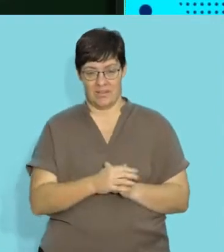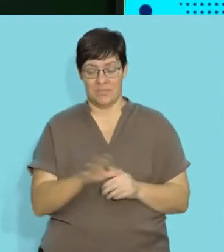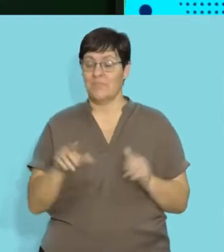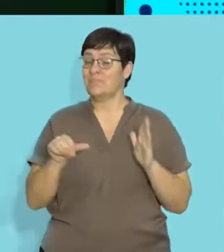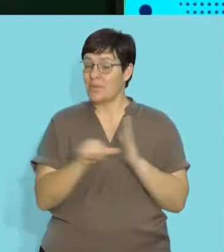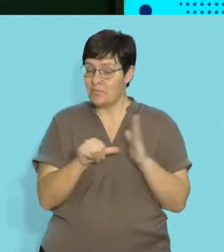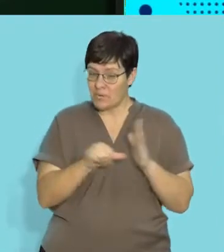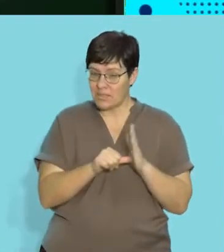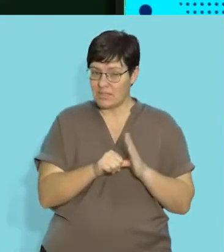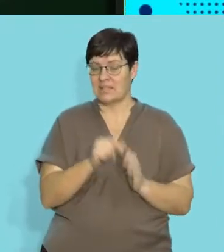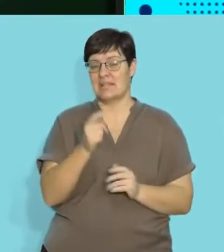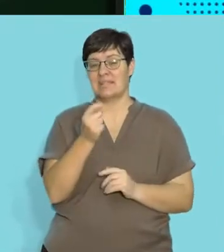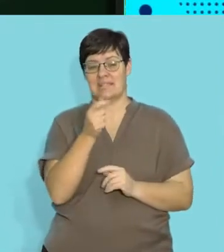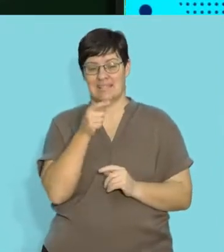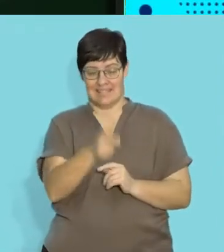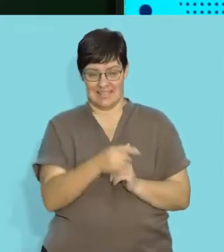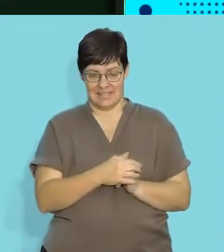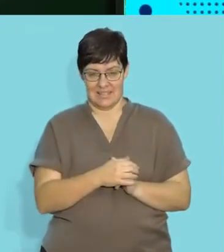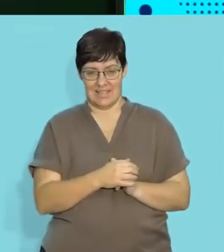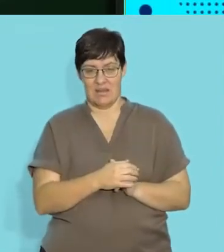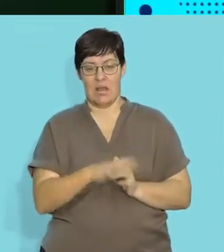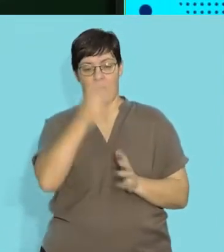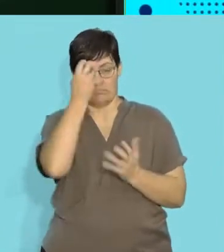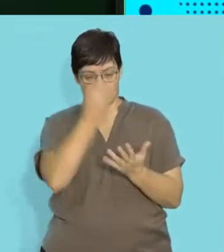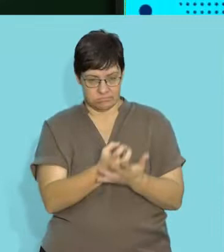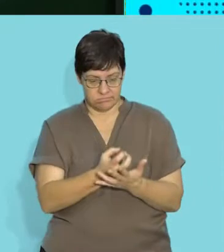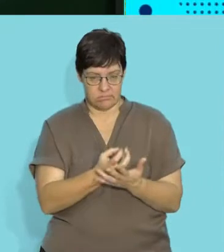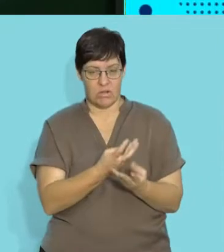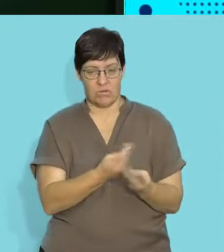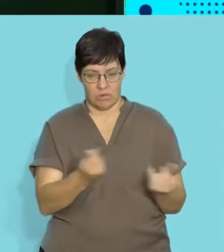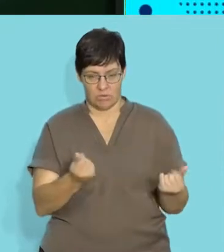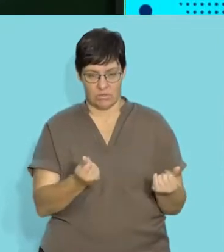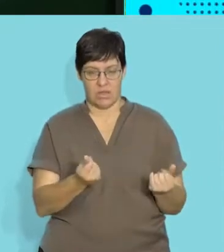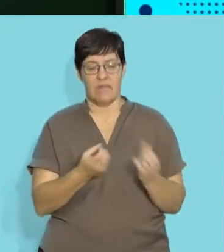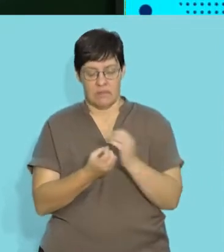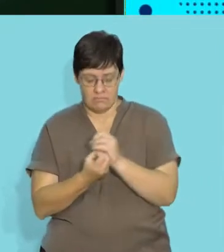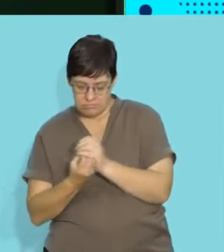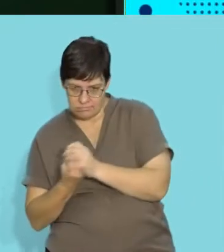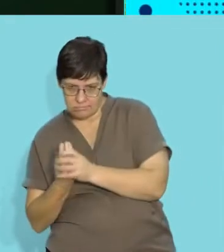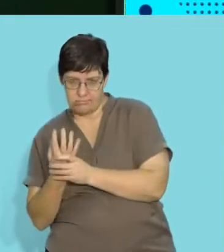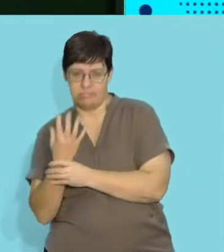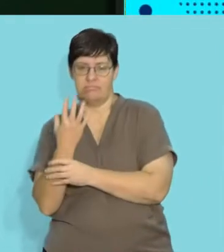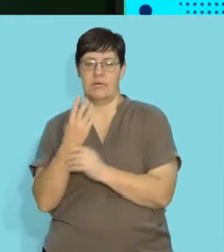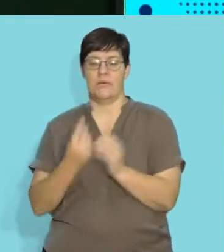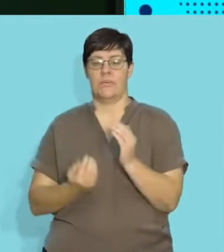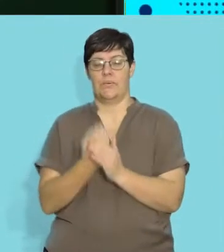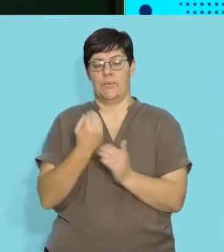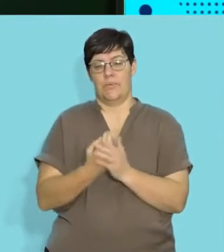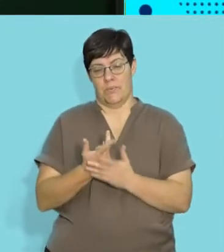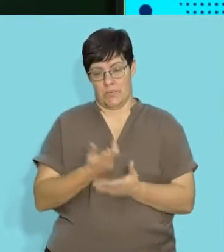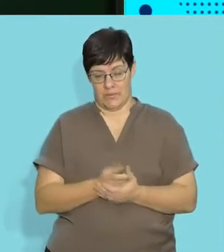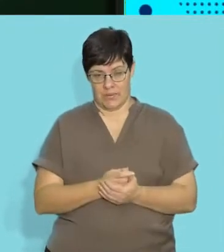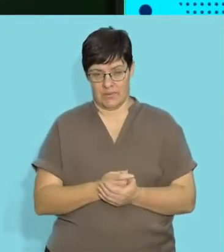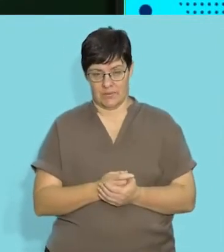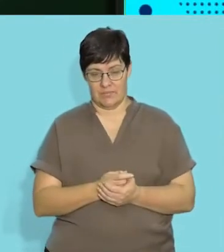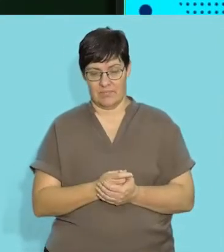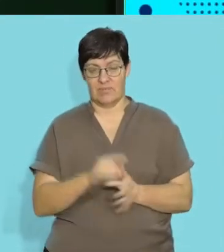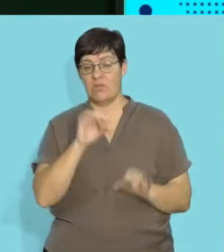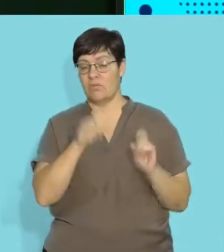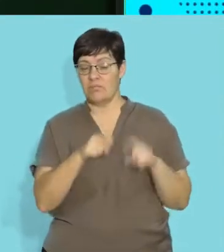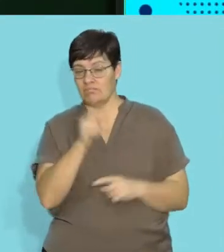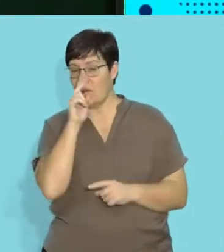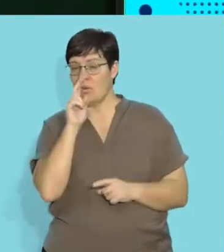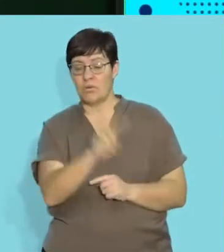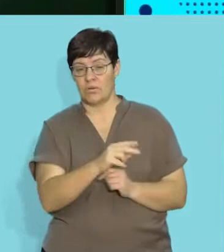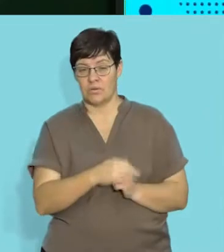in the seed in this fruit landing onto the ground and then germinating into a new plant. So as we wrap this section up,